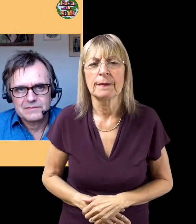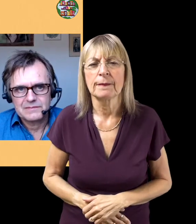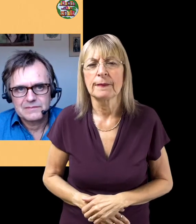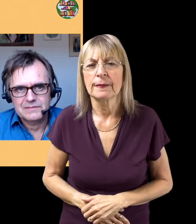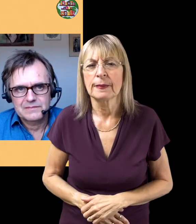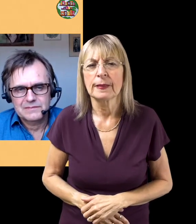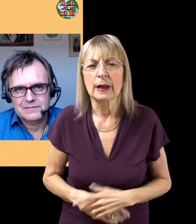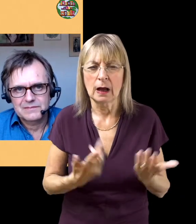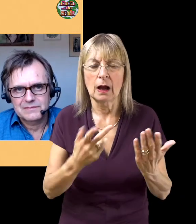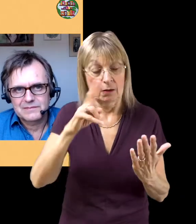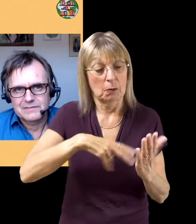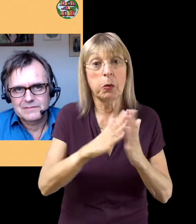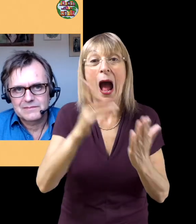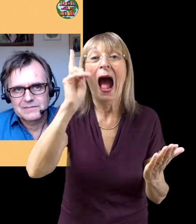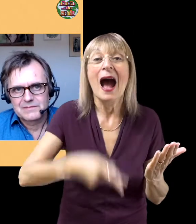and their situation,